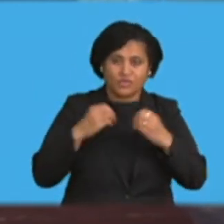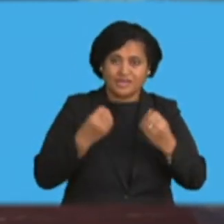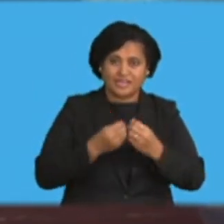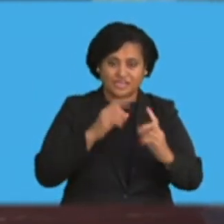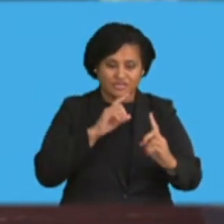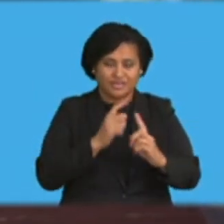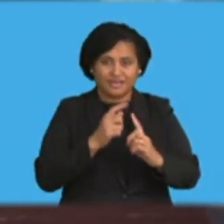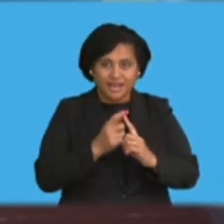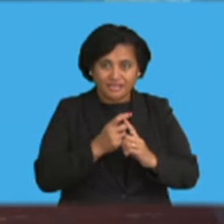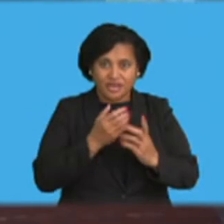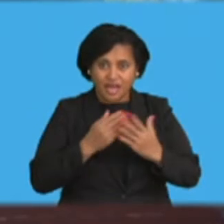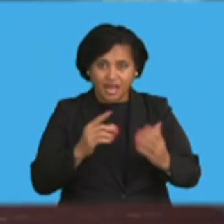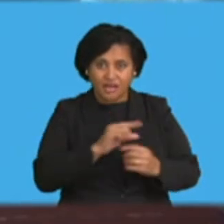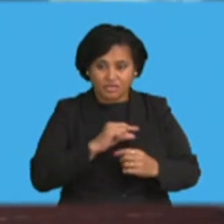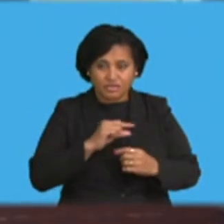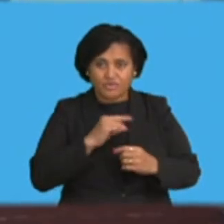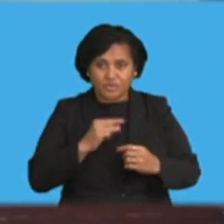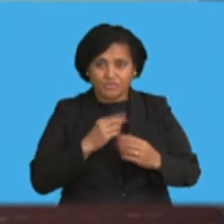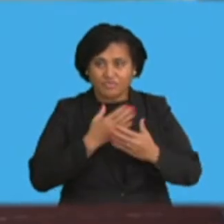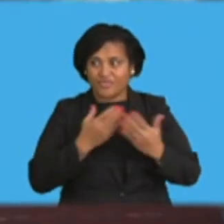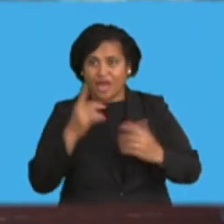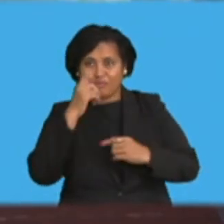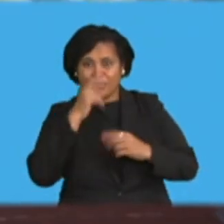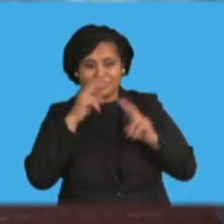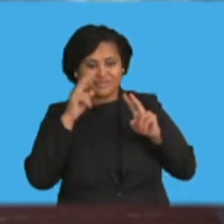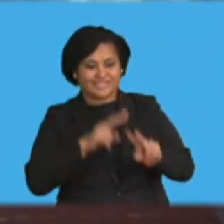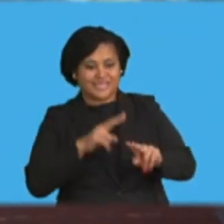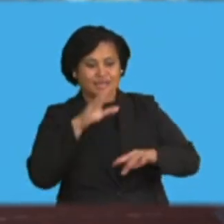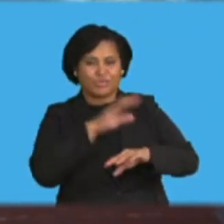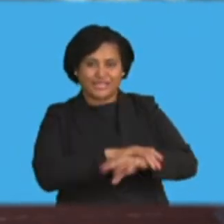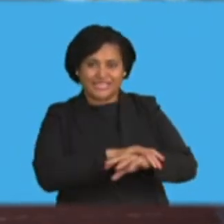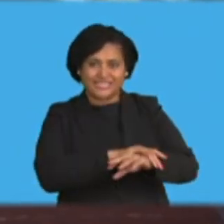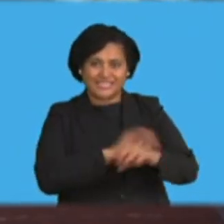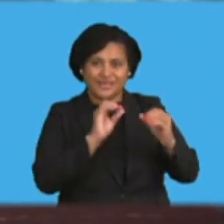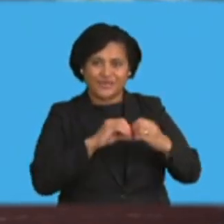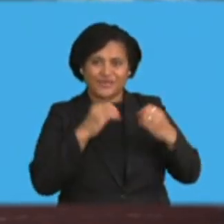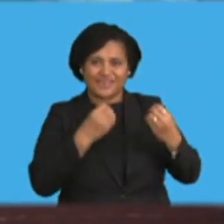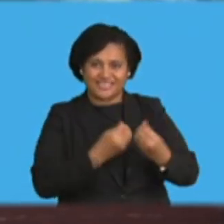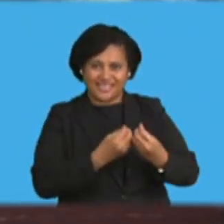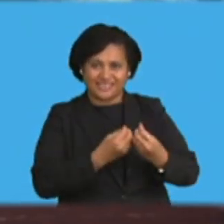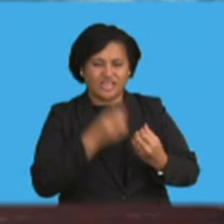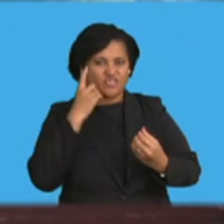culture, branding and imaging to become a policing organization that thrives on an